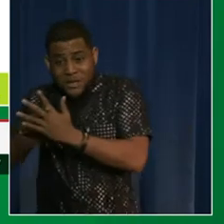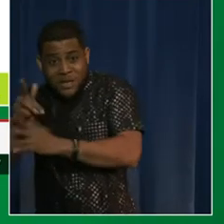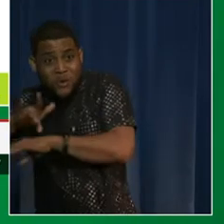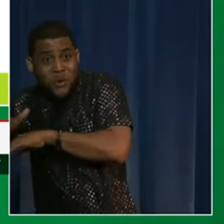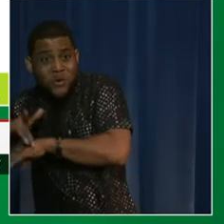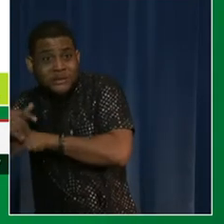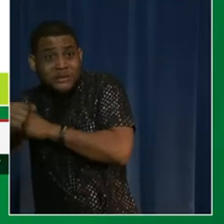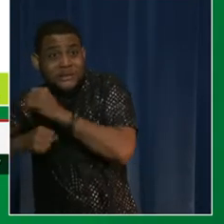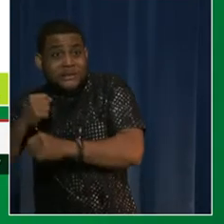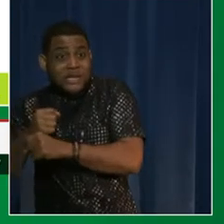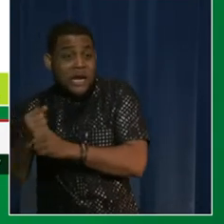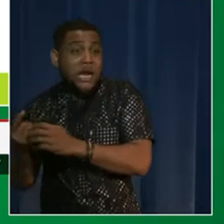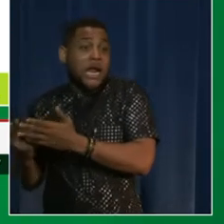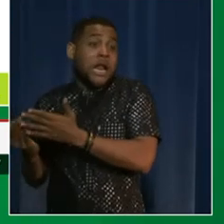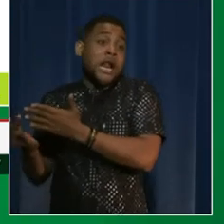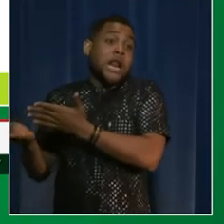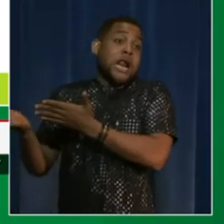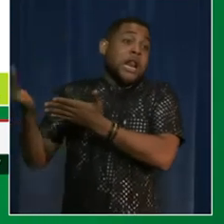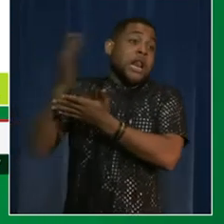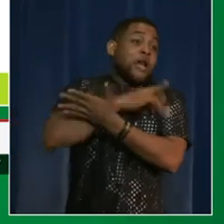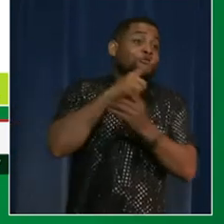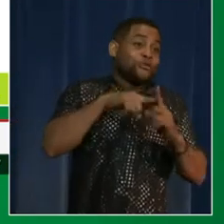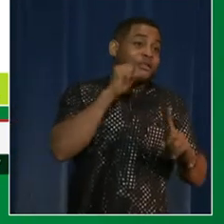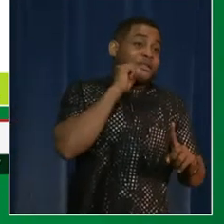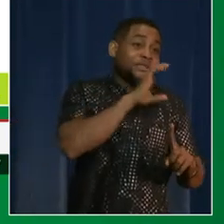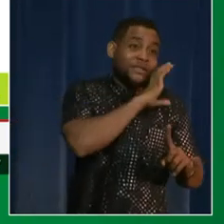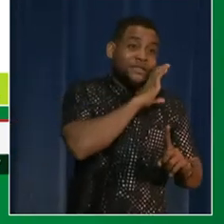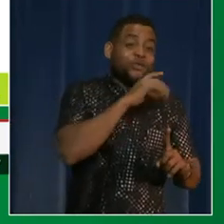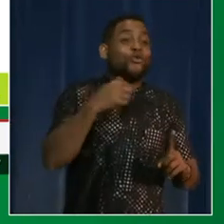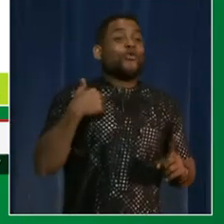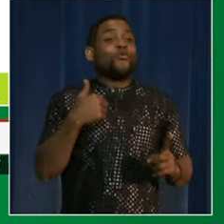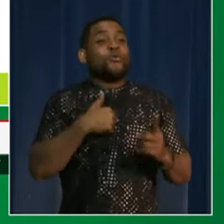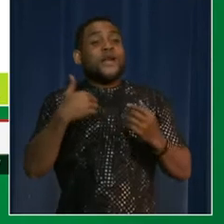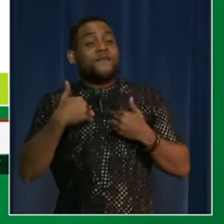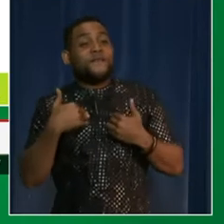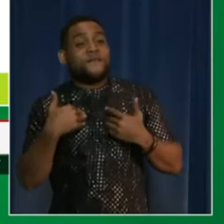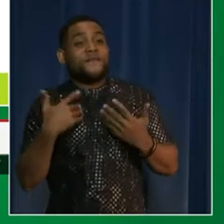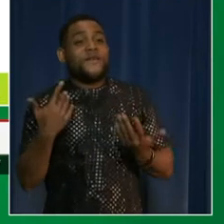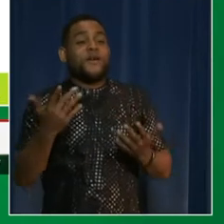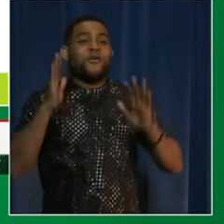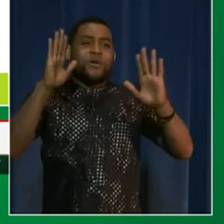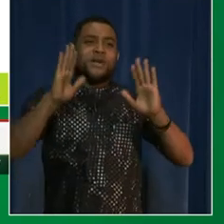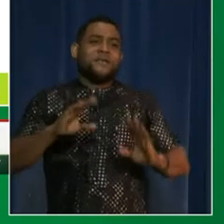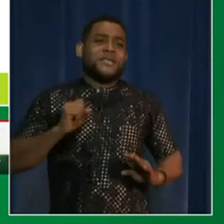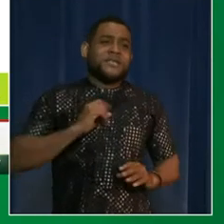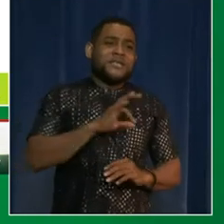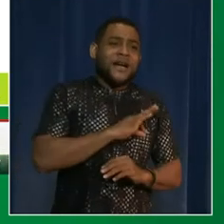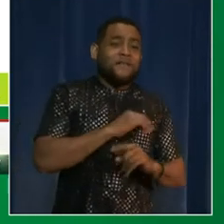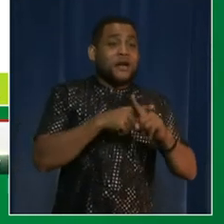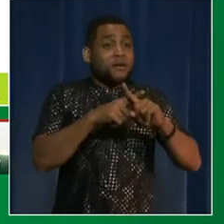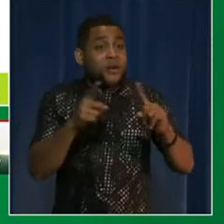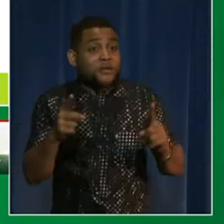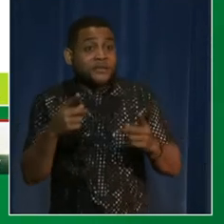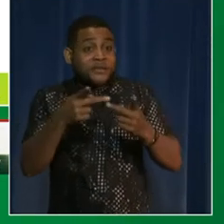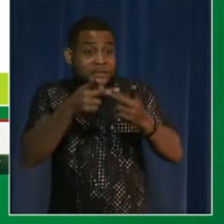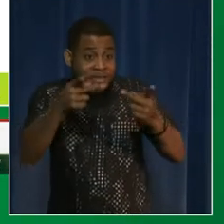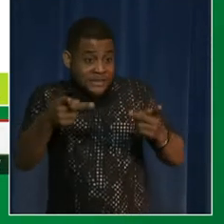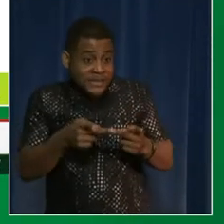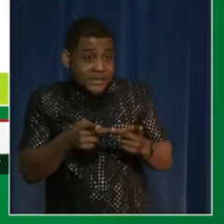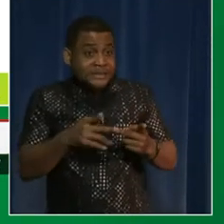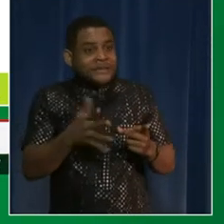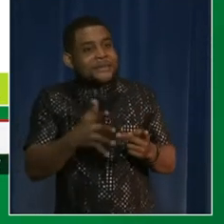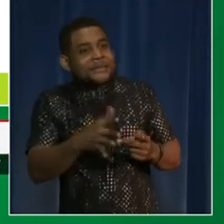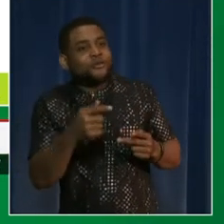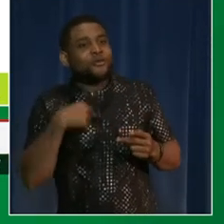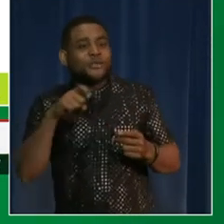years. And in order to do that, we have wonderful staff, but we need world-class facilities that help us to meet our mission. And I'm